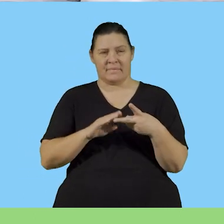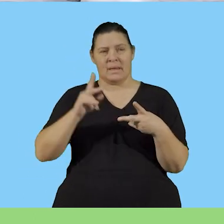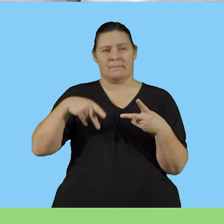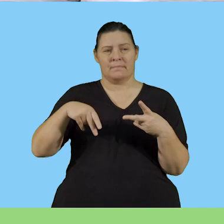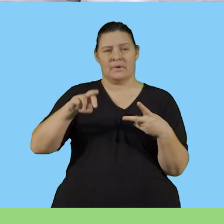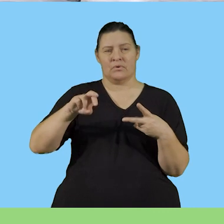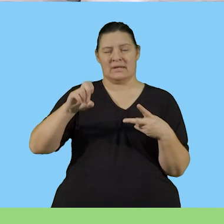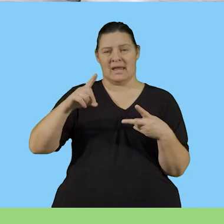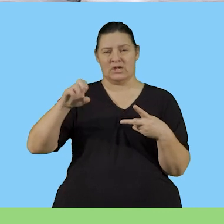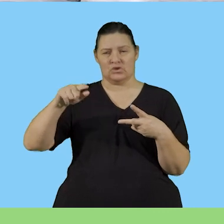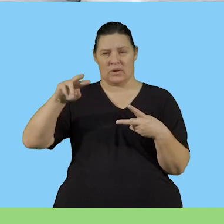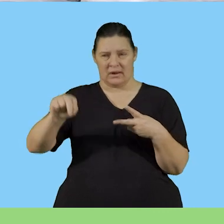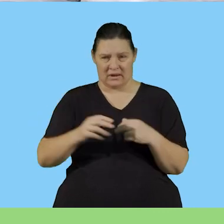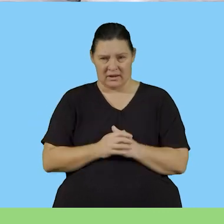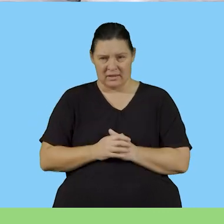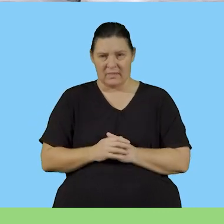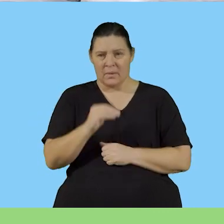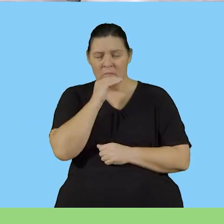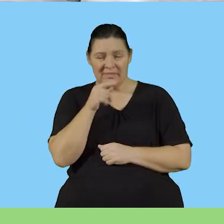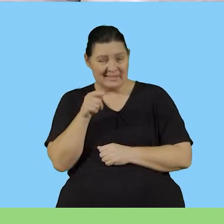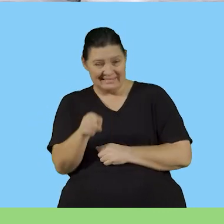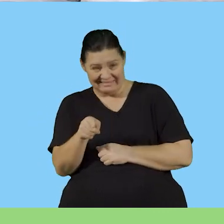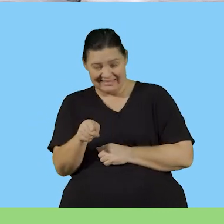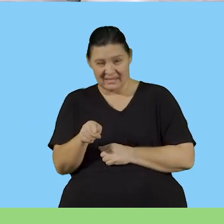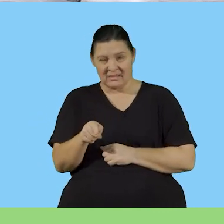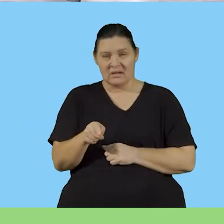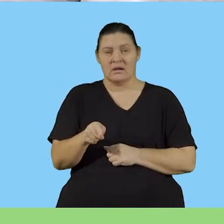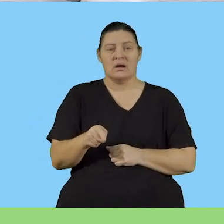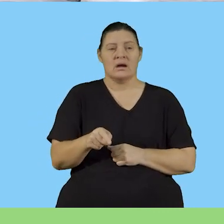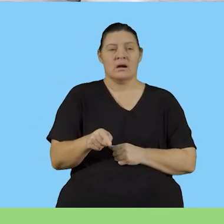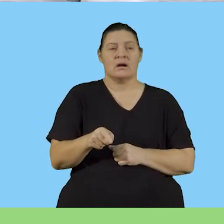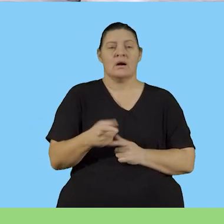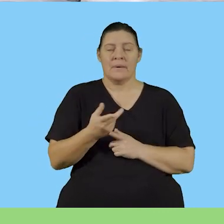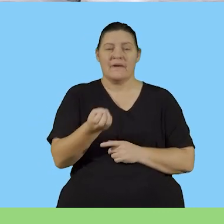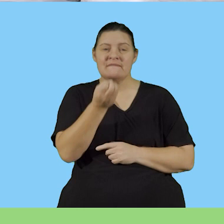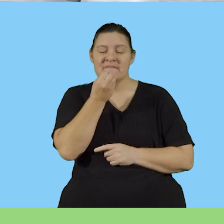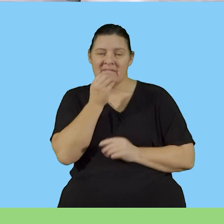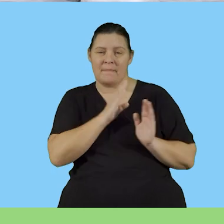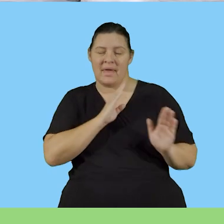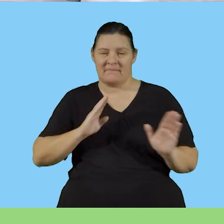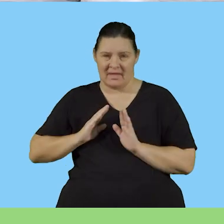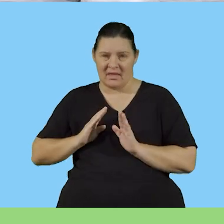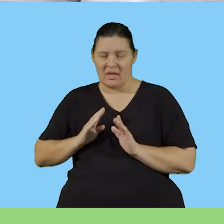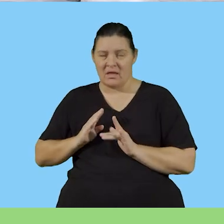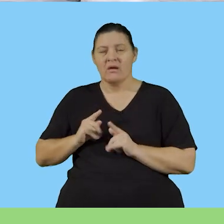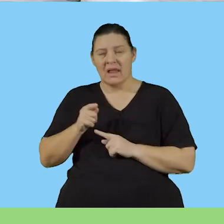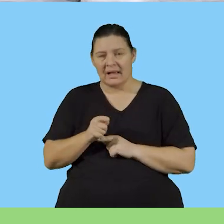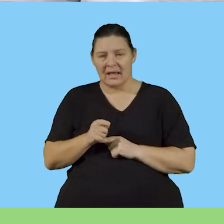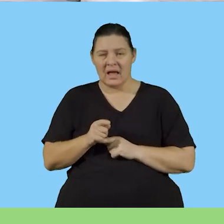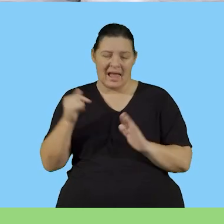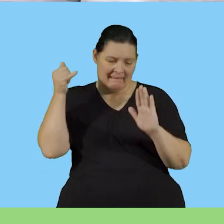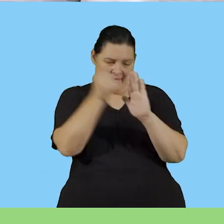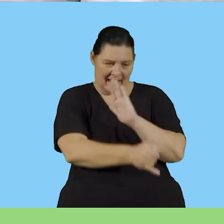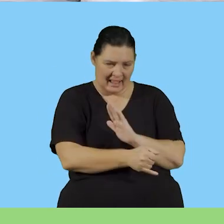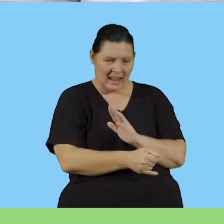The second one is predation. So with this type of interaction, this is a feeding behavior of